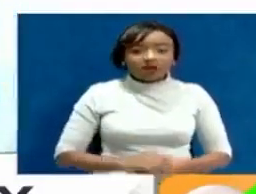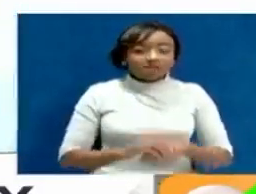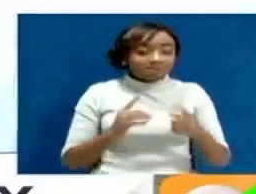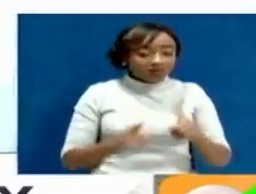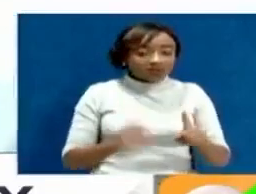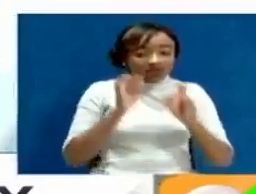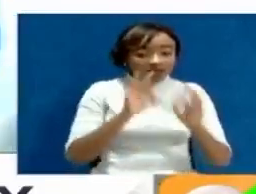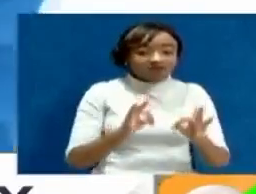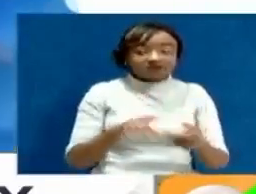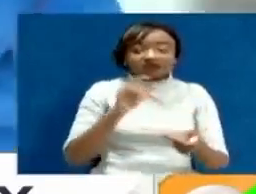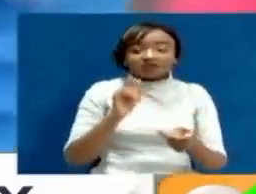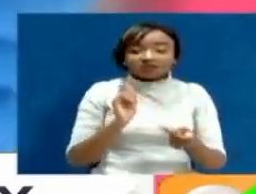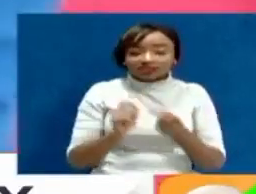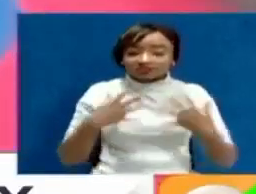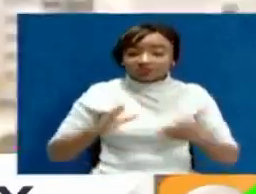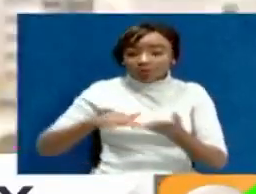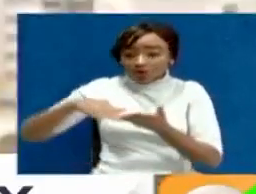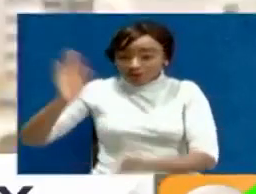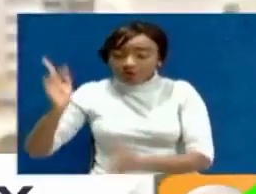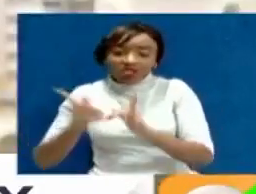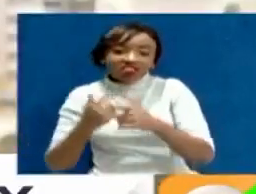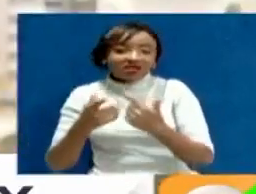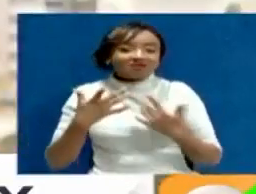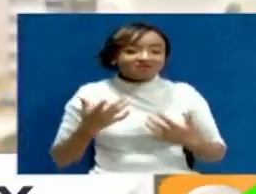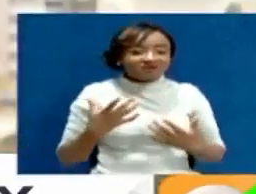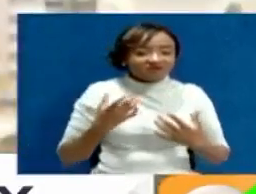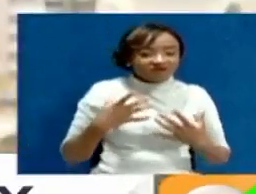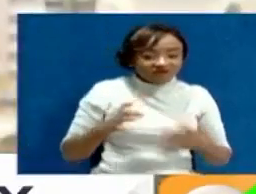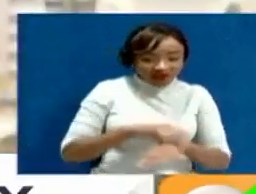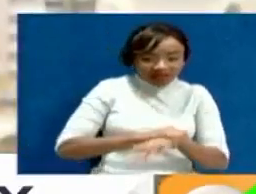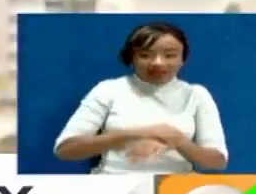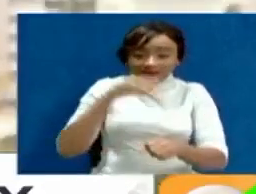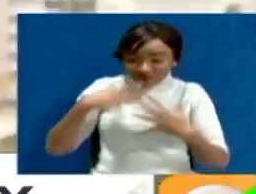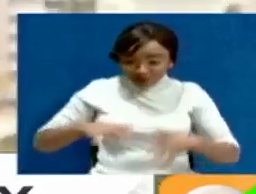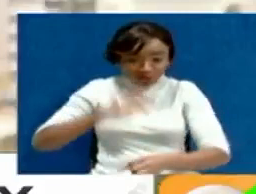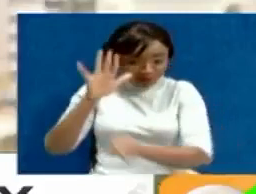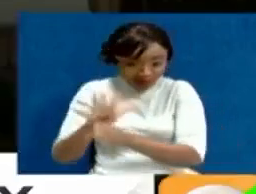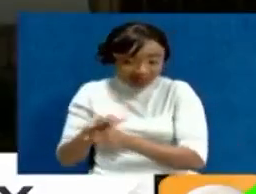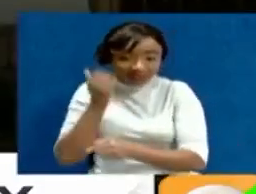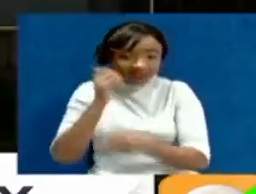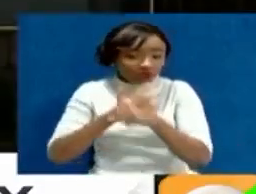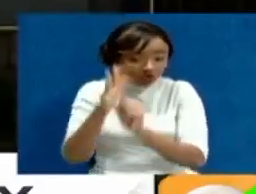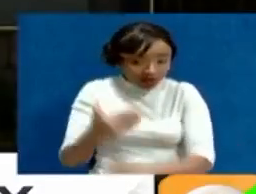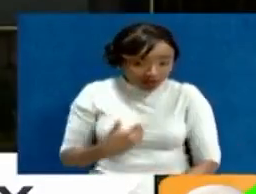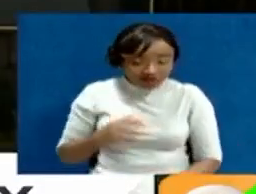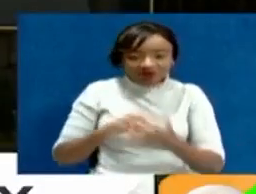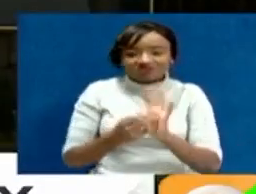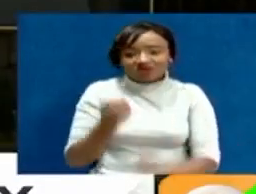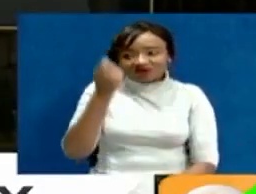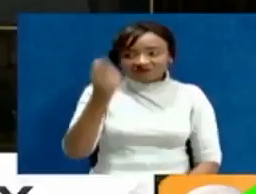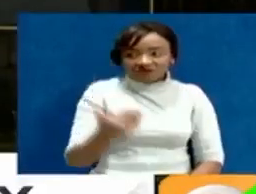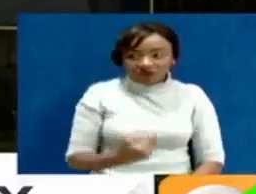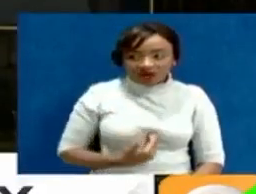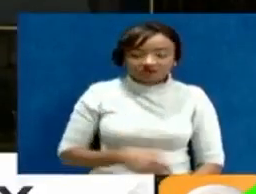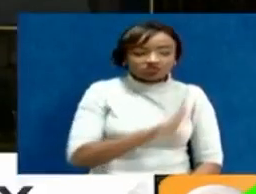the flip side, if you test more people and find few cases, that gives you a low test positivity. WHO advises